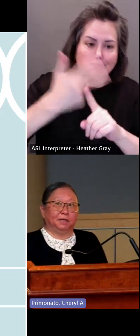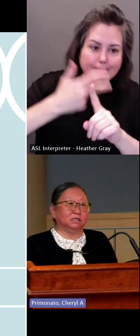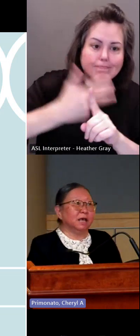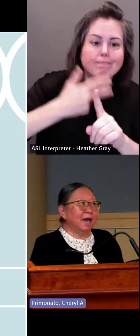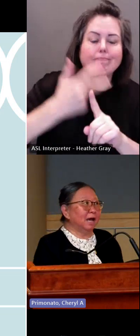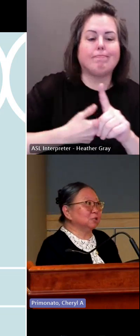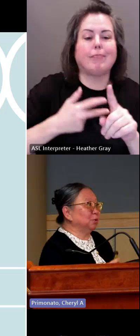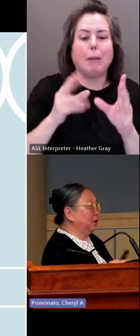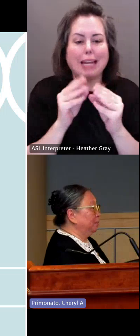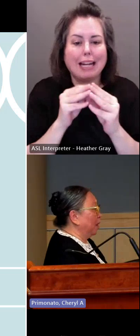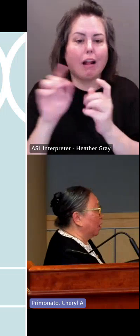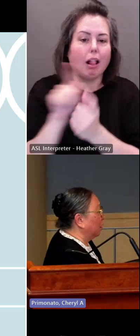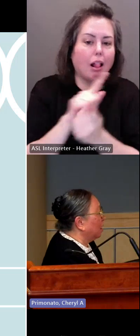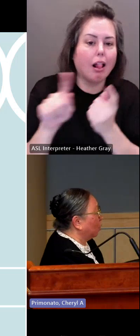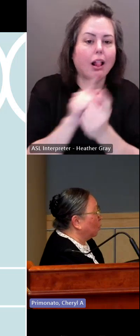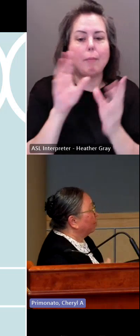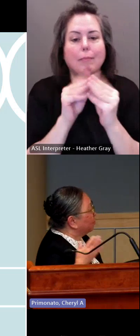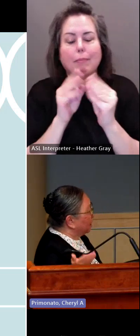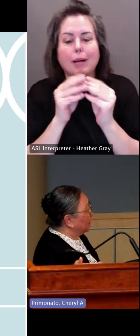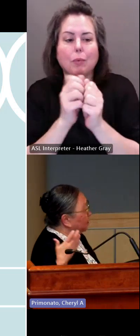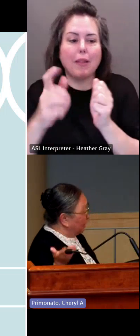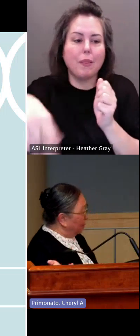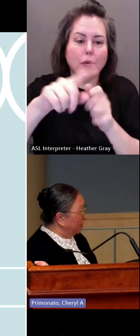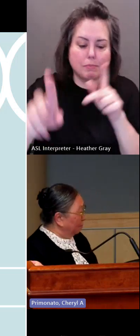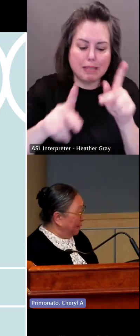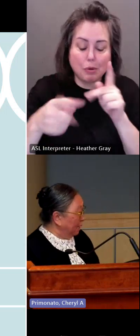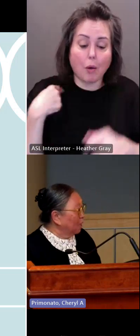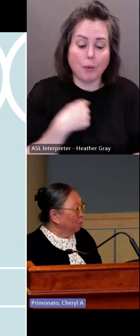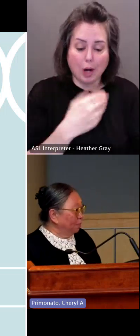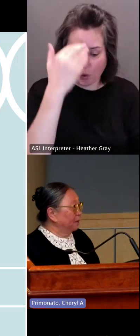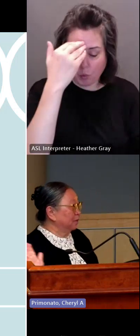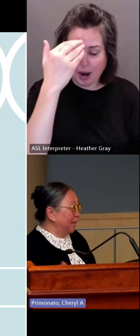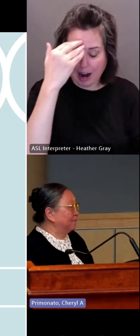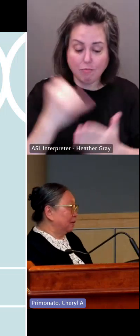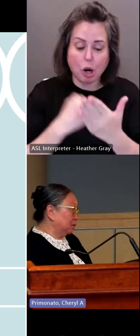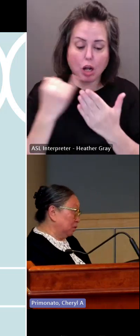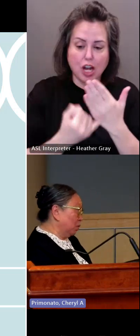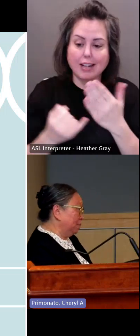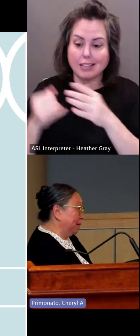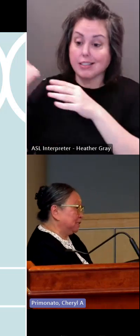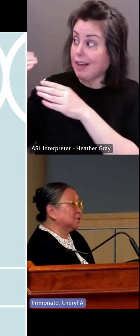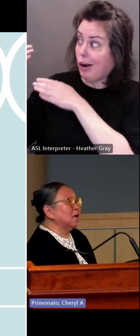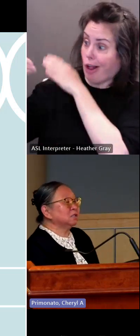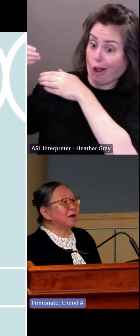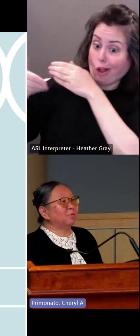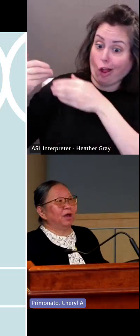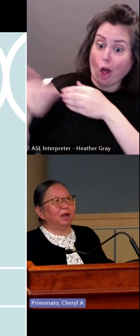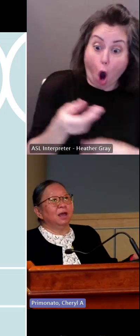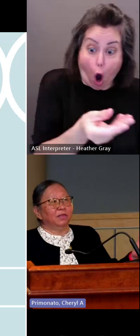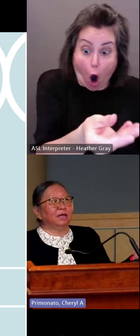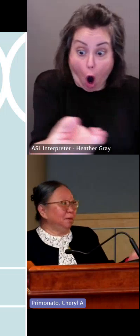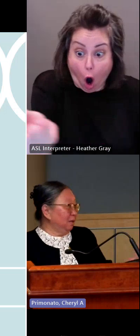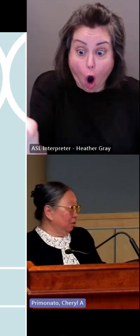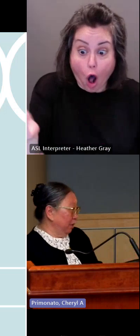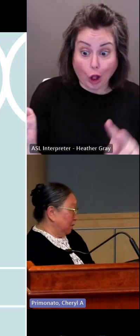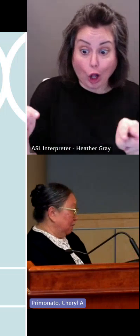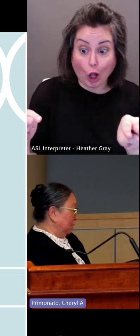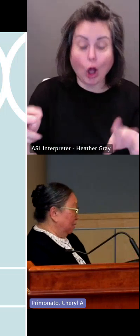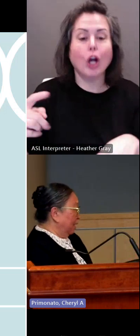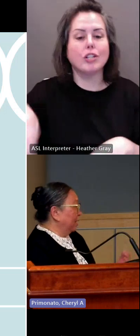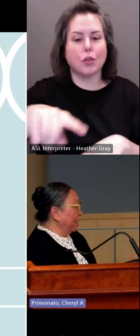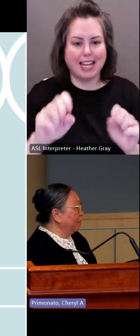contractors and DBs as we are aware of projects that are coming down the pipe. We plan on having that on a quarterly basis. So that way they can meet